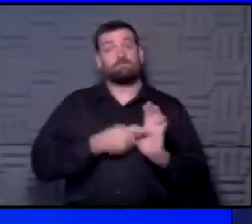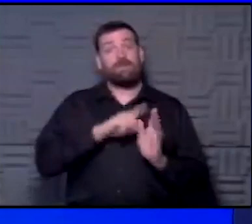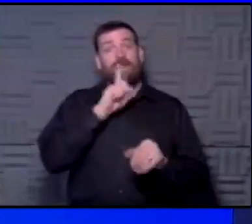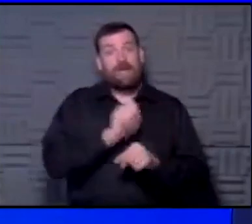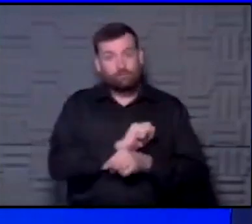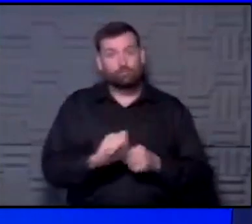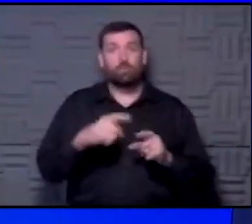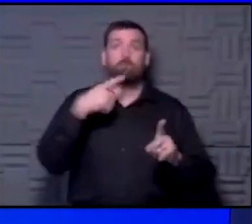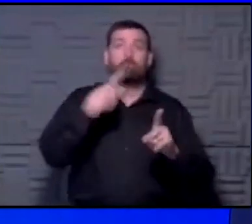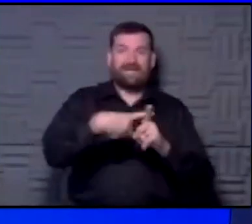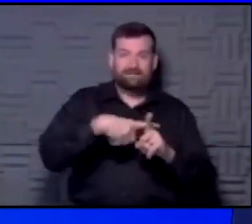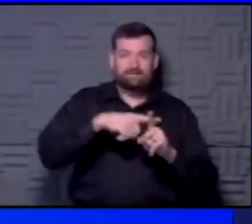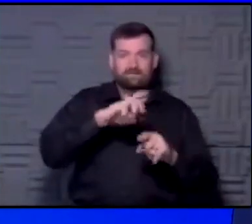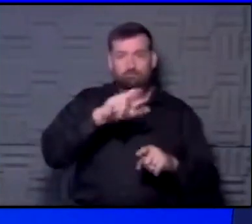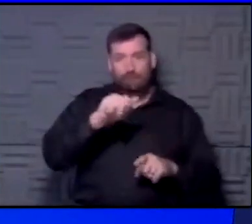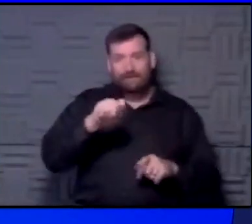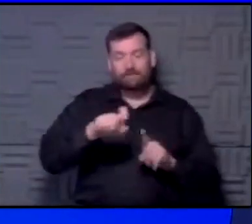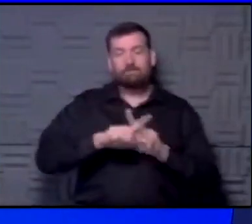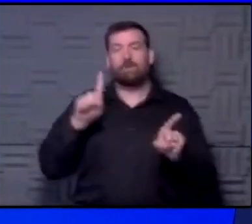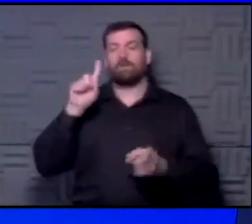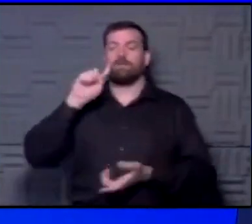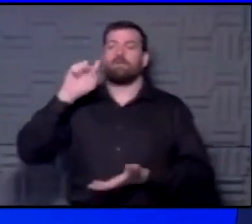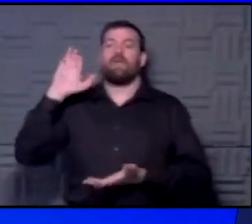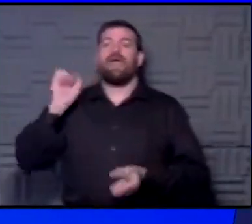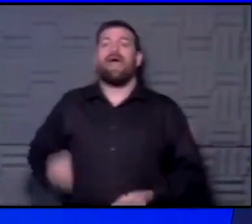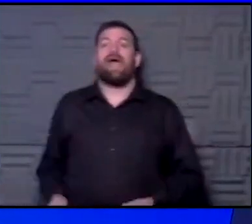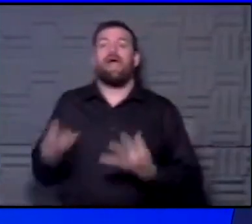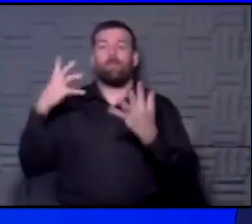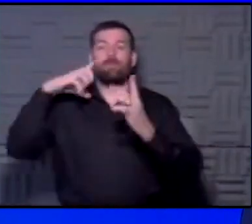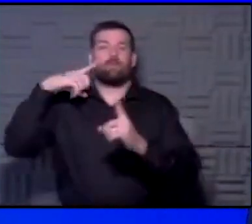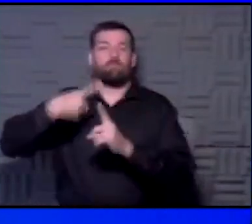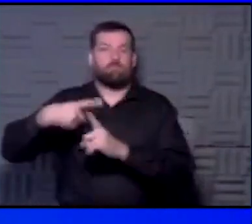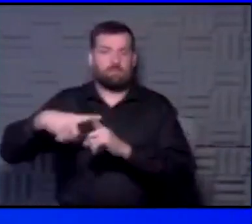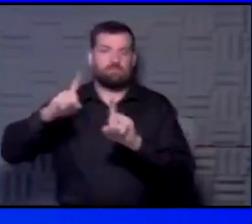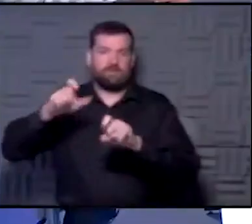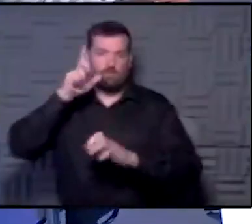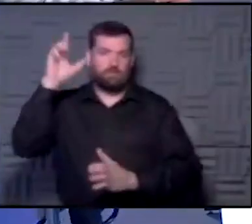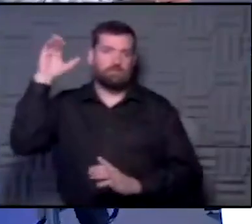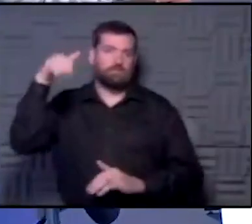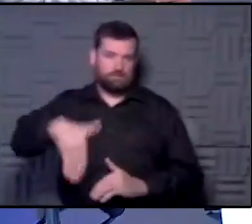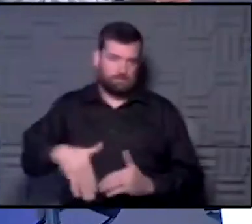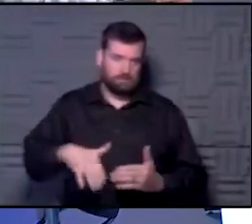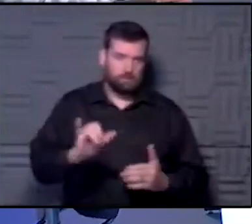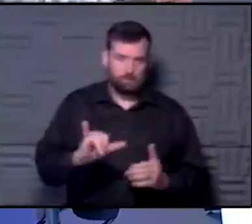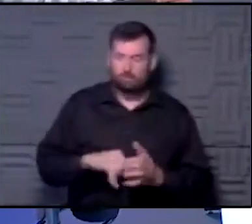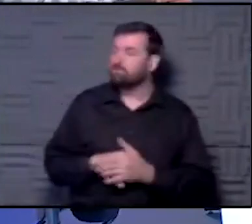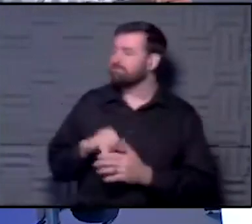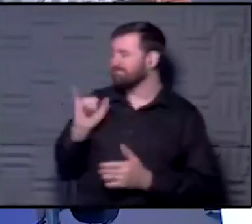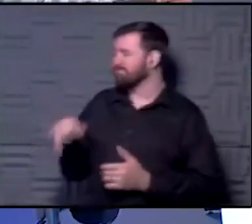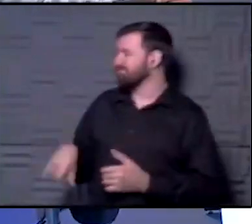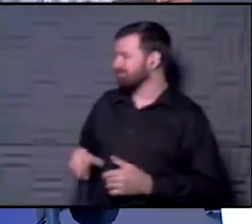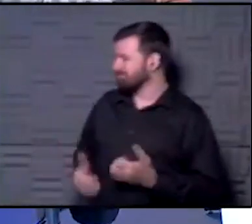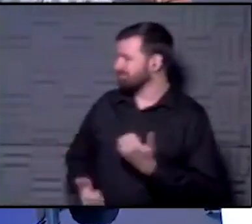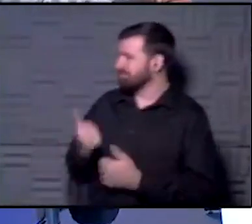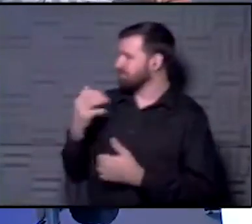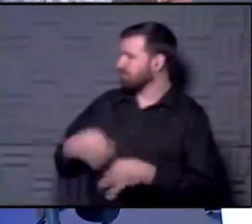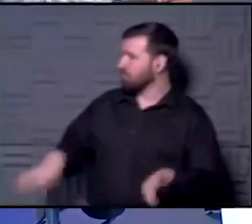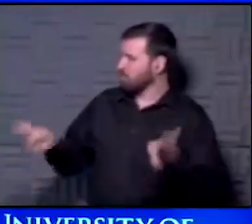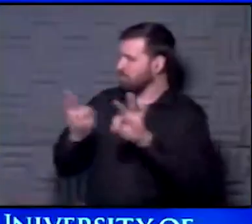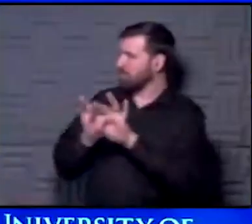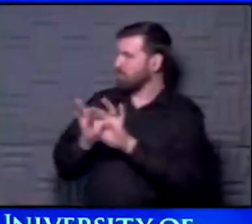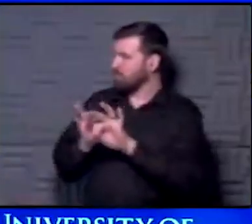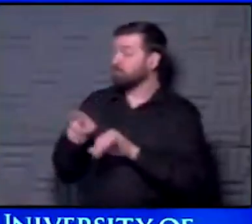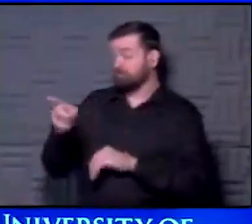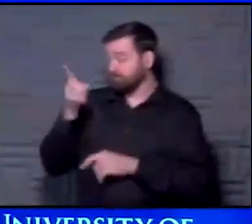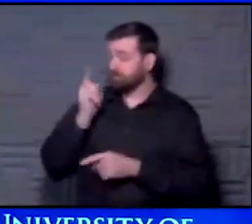it actually would hopefully decrease the percent of positive tests because of that. Yeah, I think that is really critically important. And